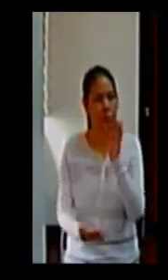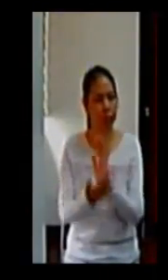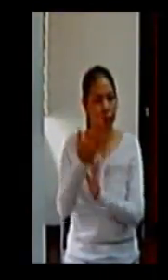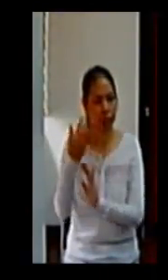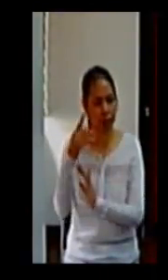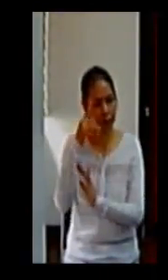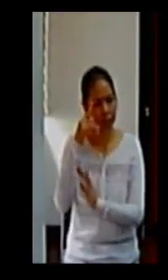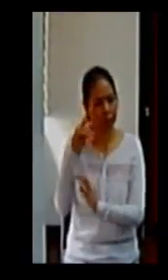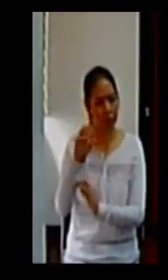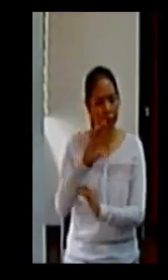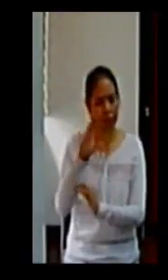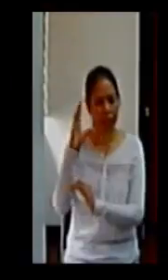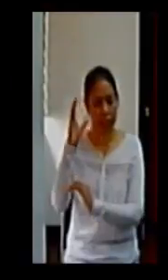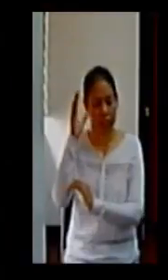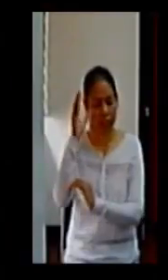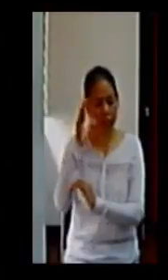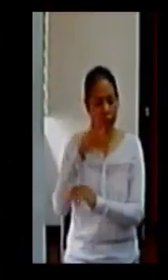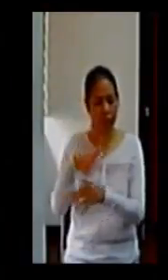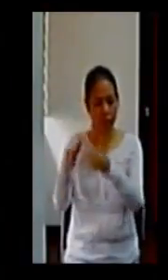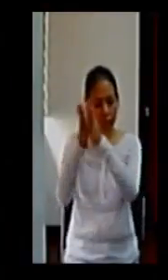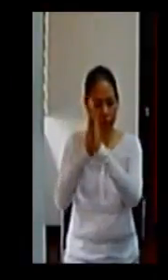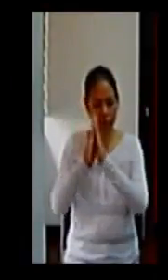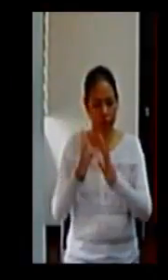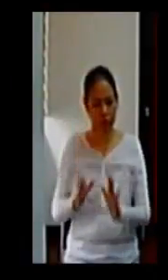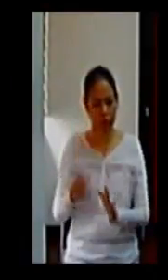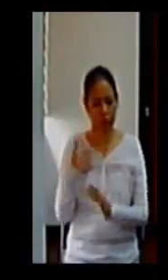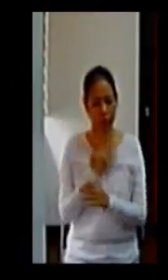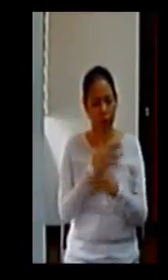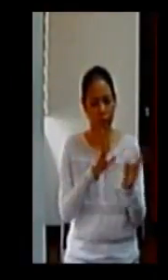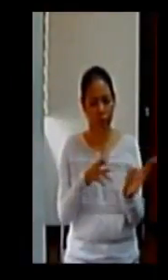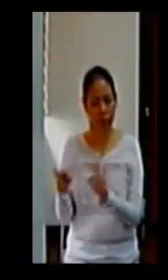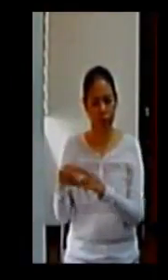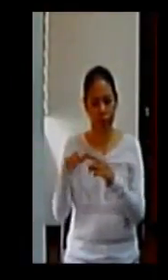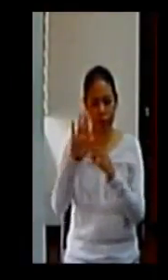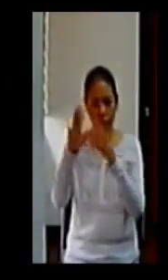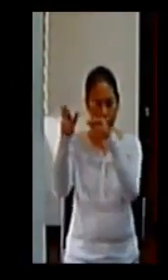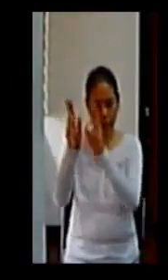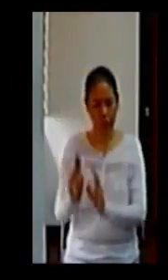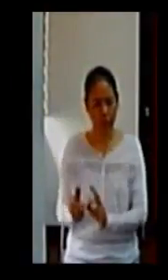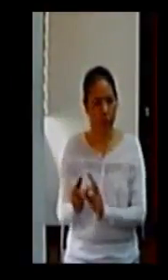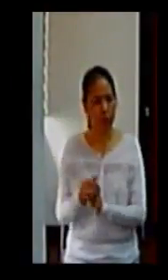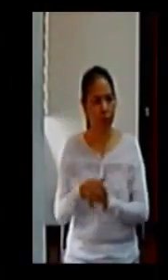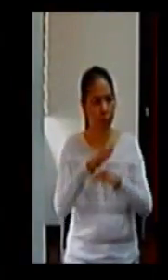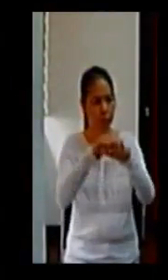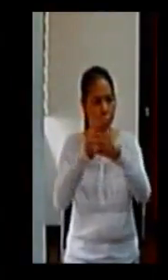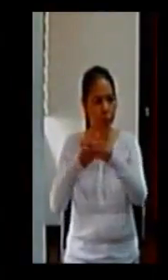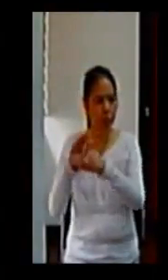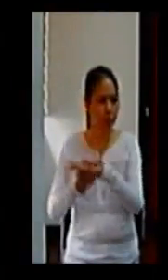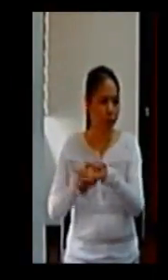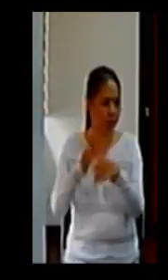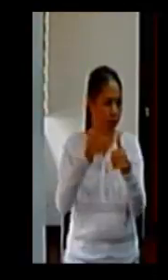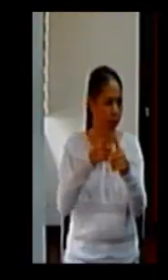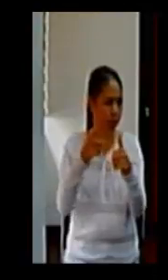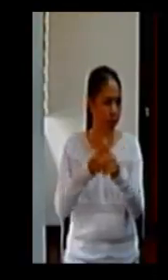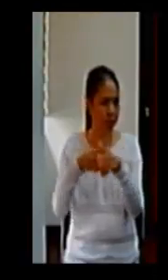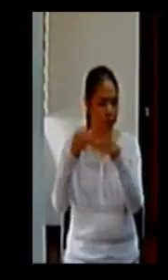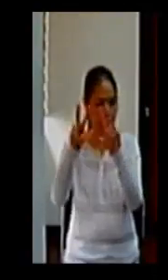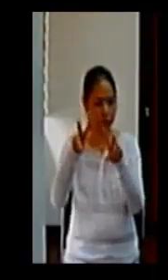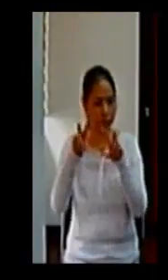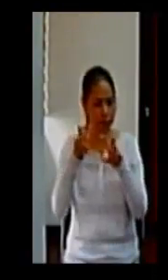Mayanda for the petitioners. We are ready, Your Honors. Please call in your first witness. Our